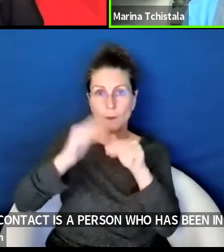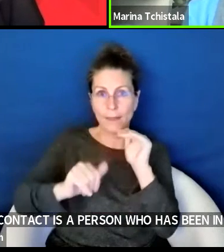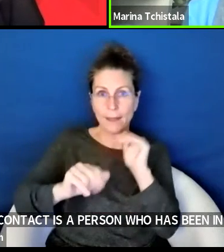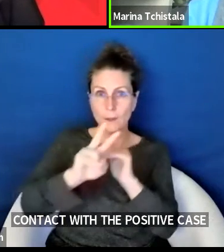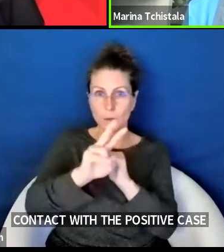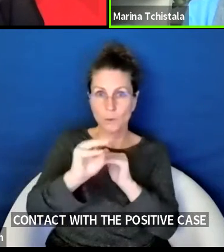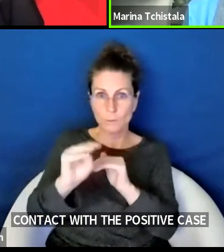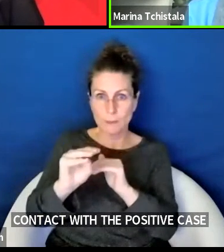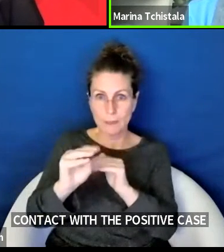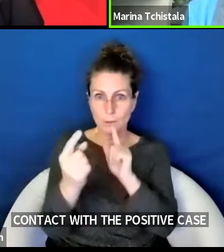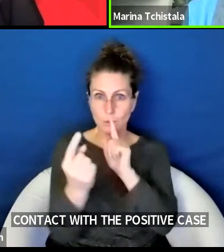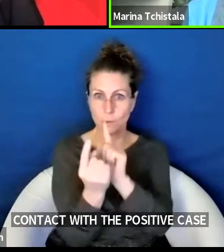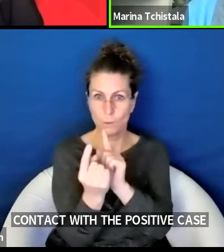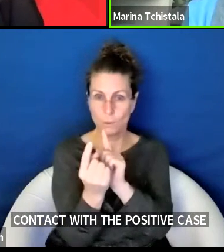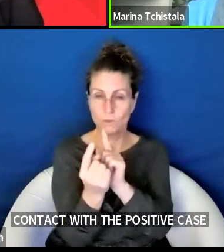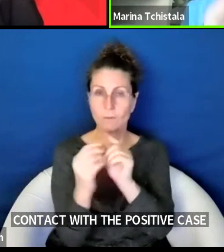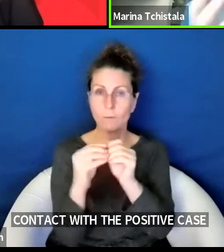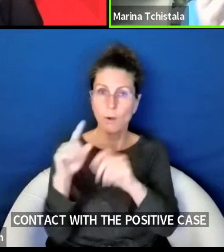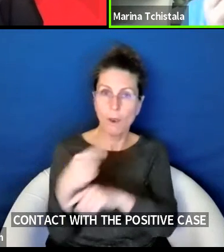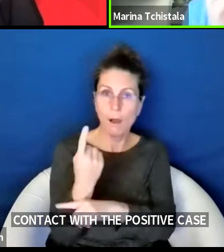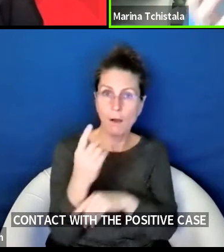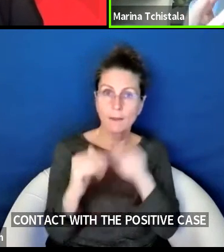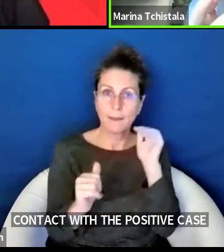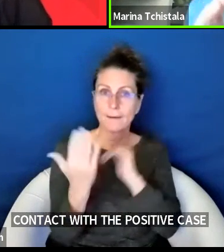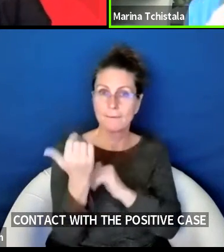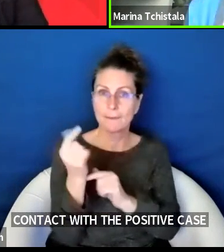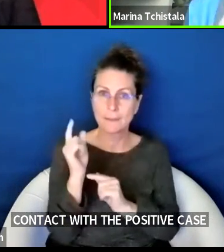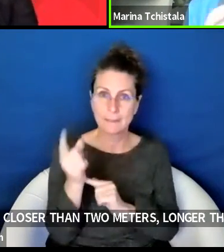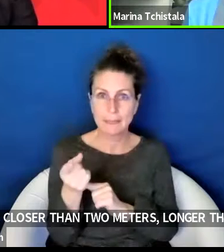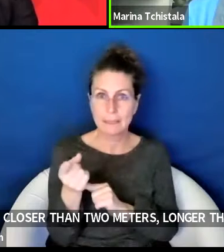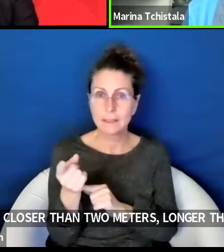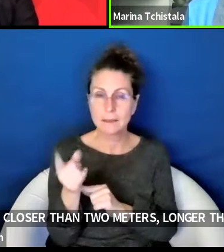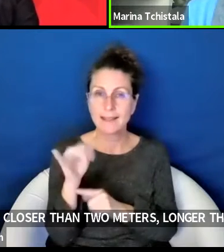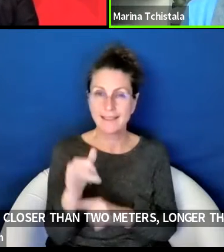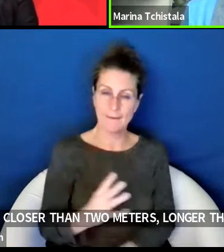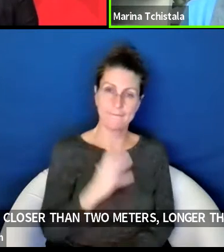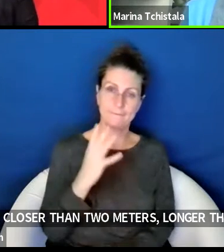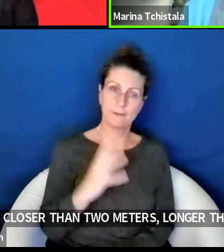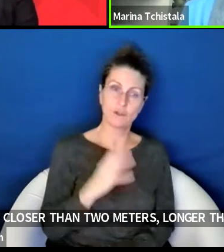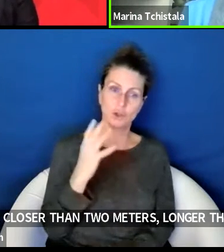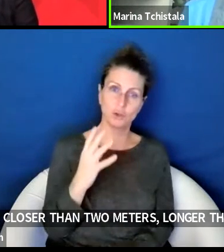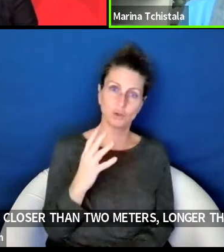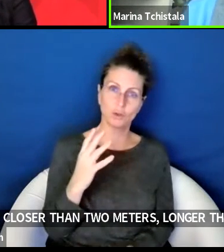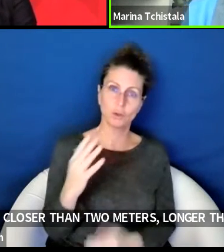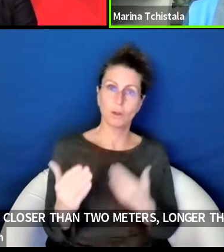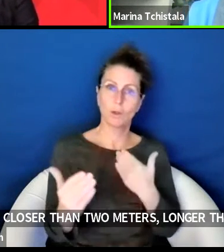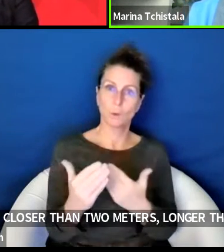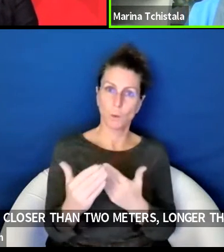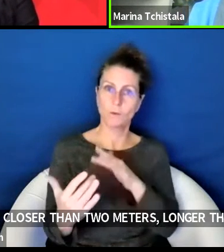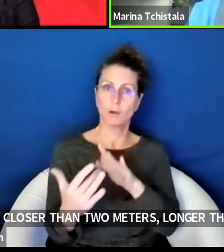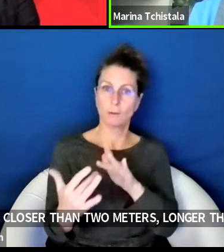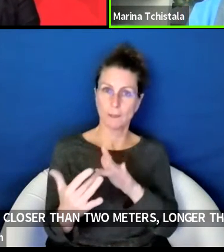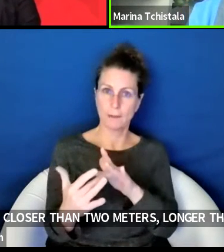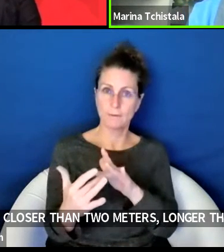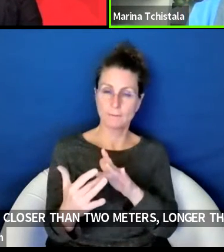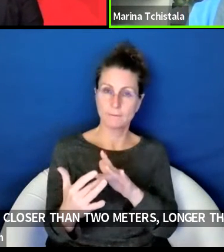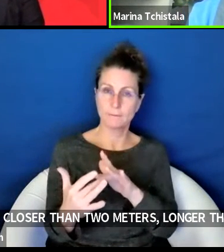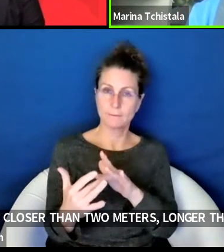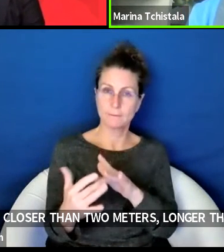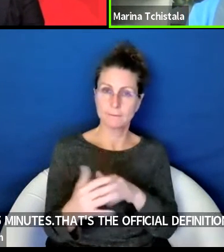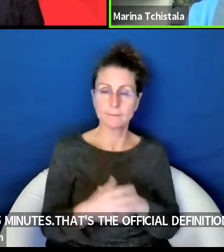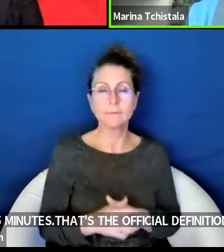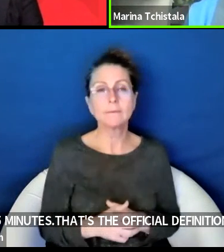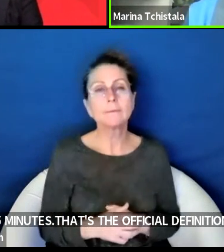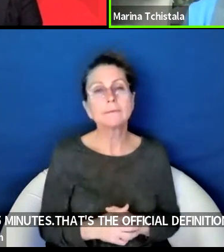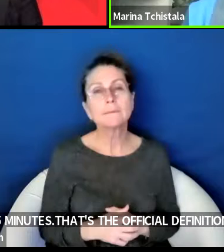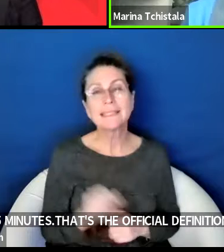than 15 minutes. So that's the official definition of the close contact. But if they